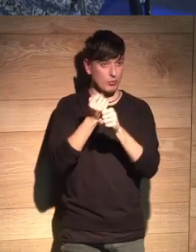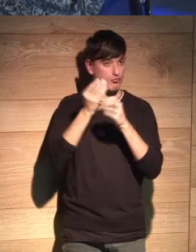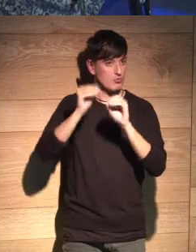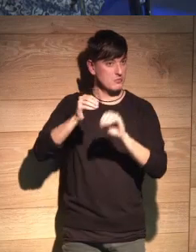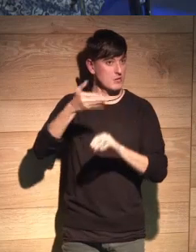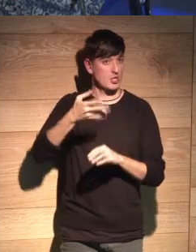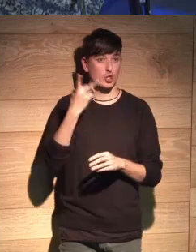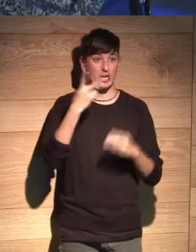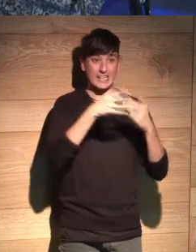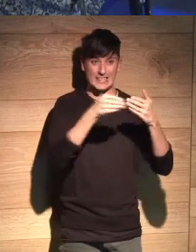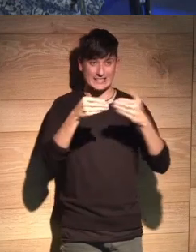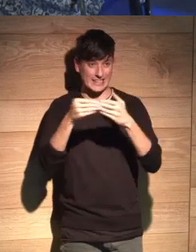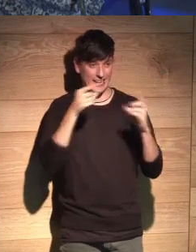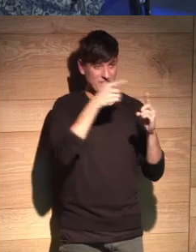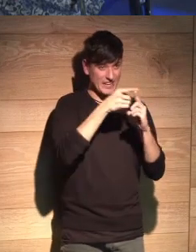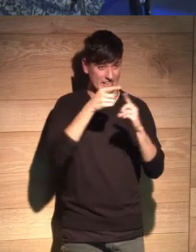Ericsson, She